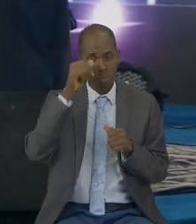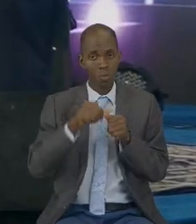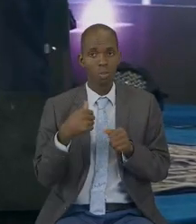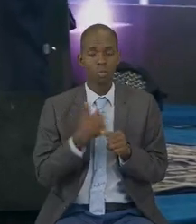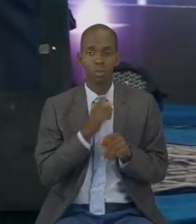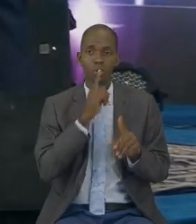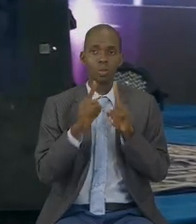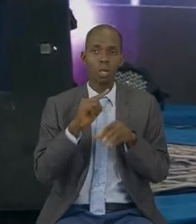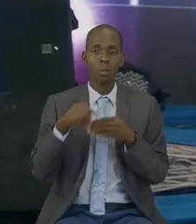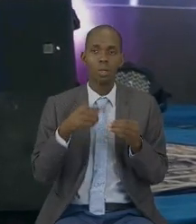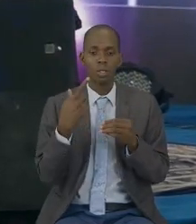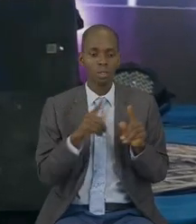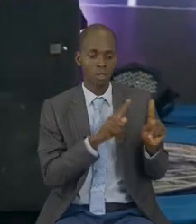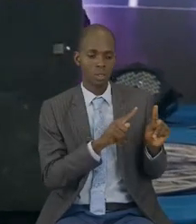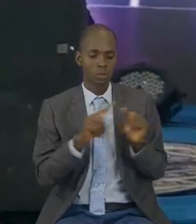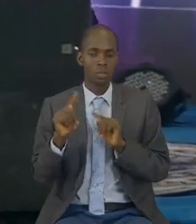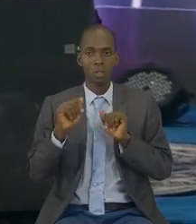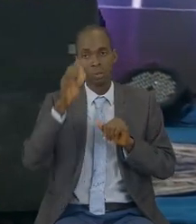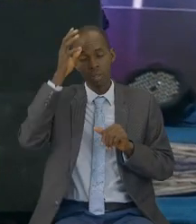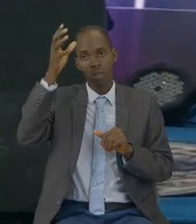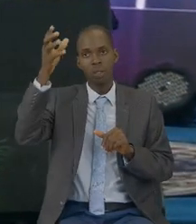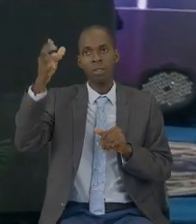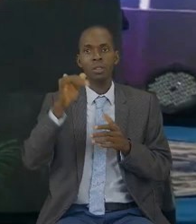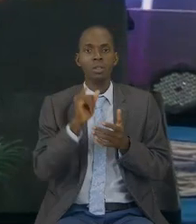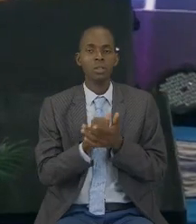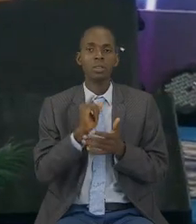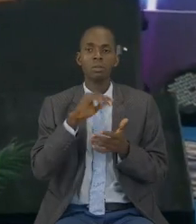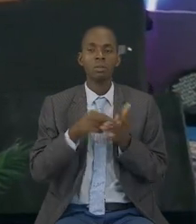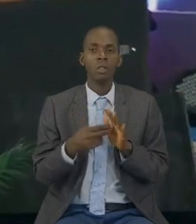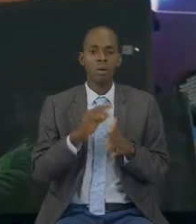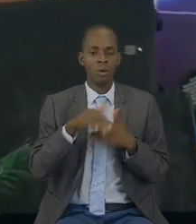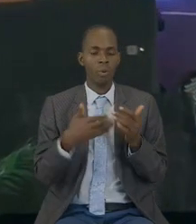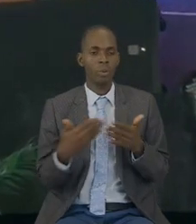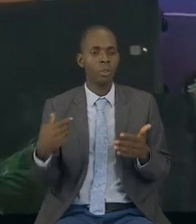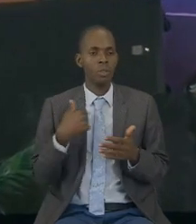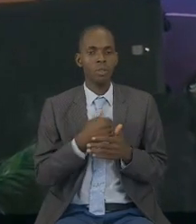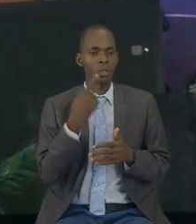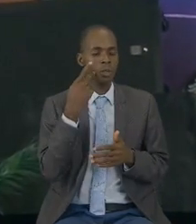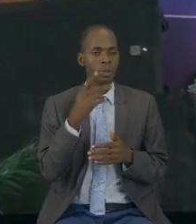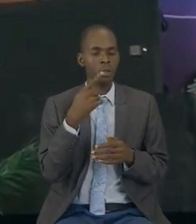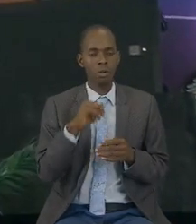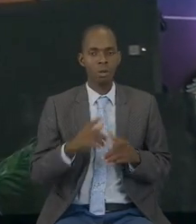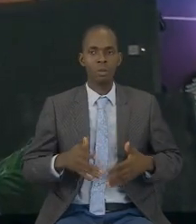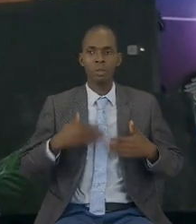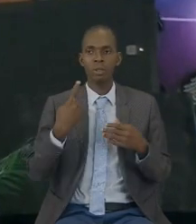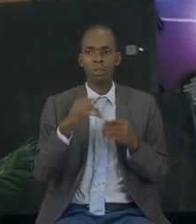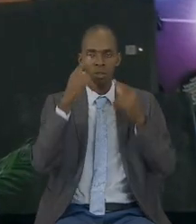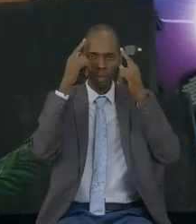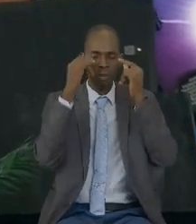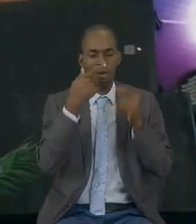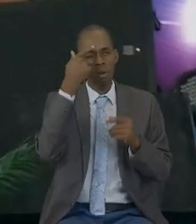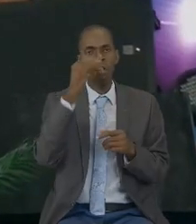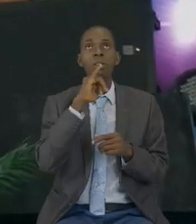the transferable concept, that he is all that we have seen in Moses, because it's the same God of